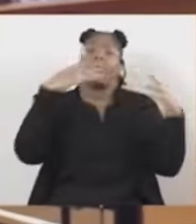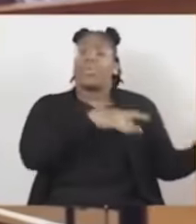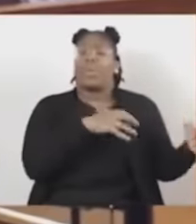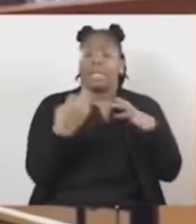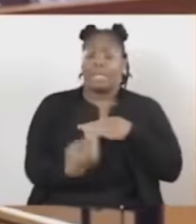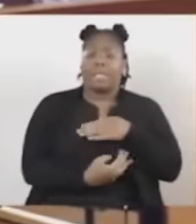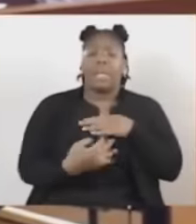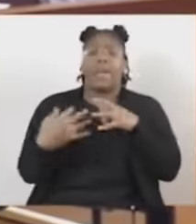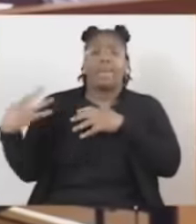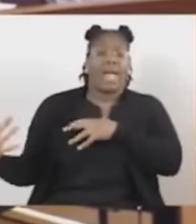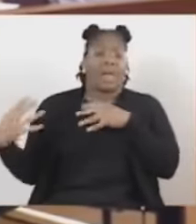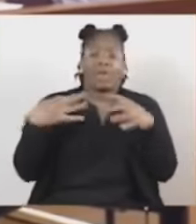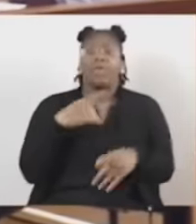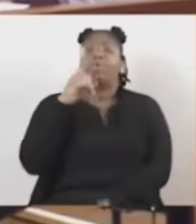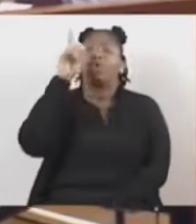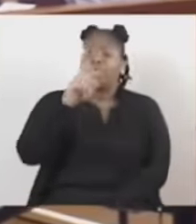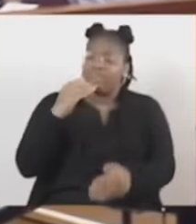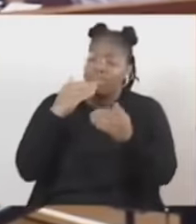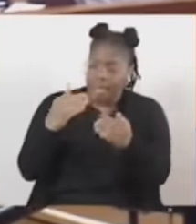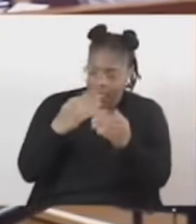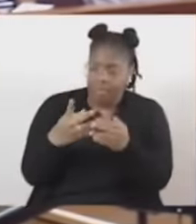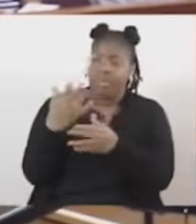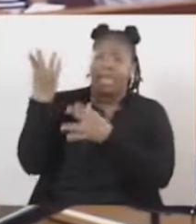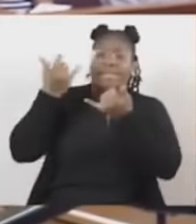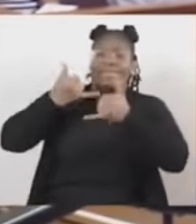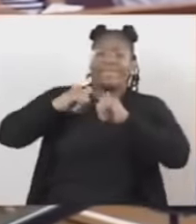grateful it's still a battle.